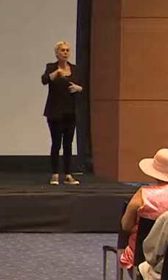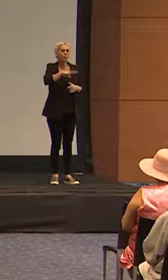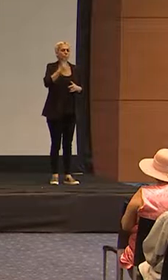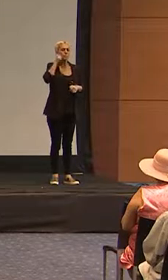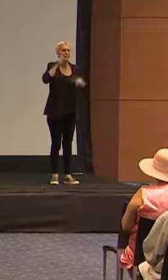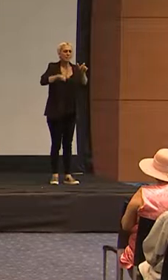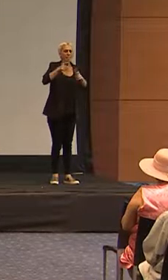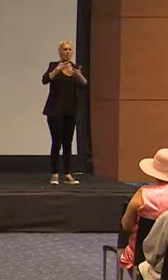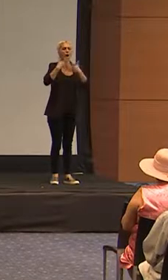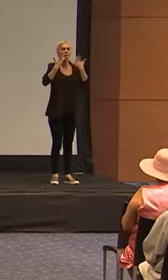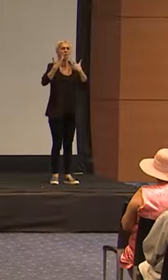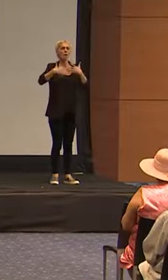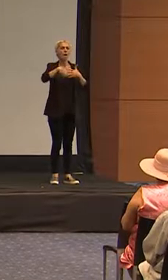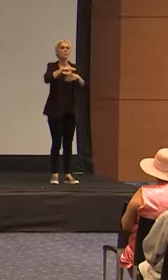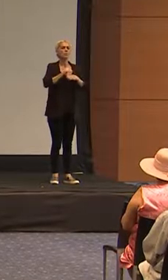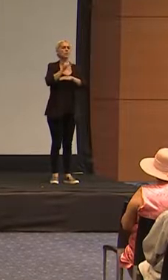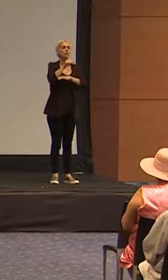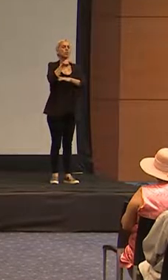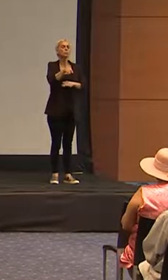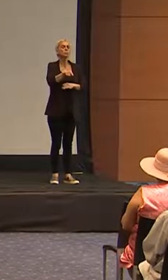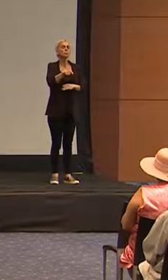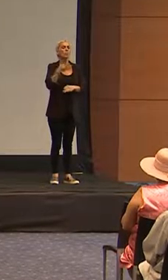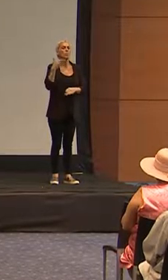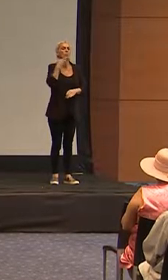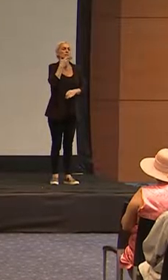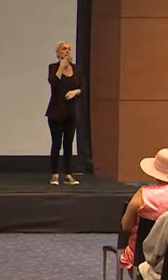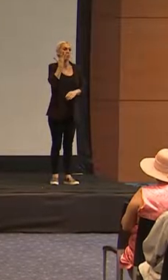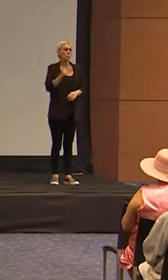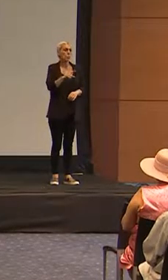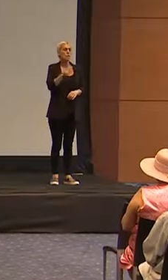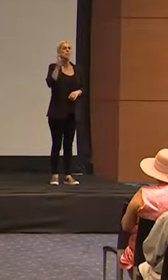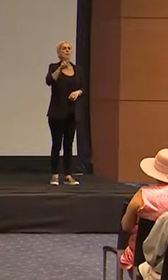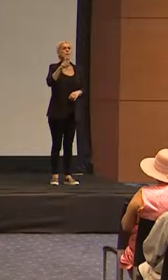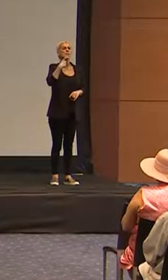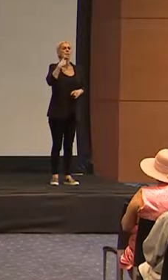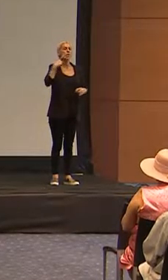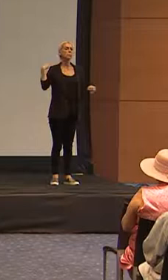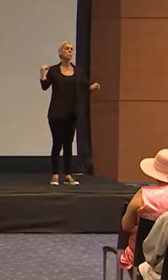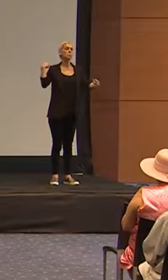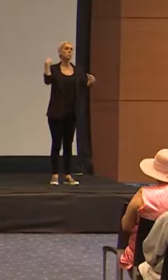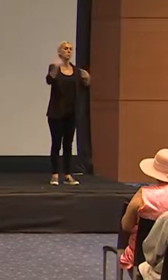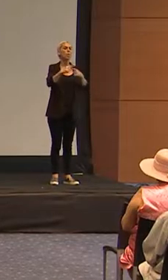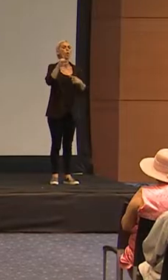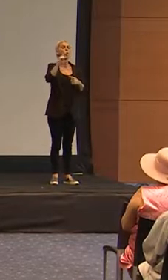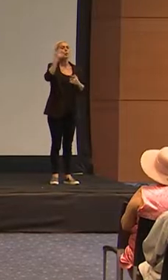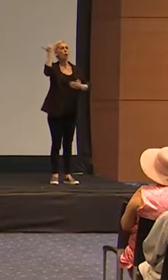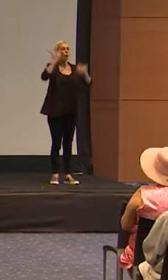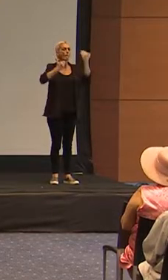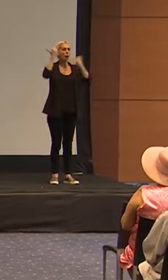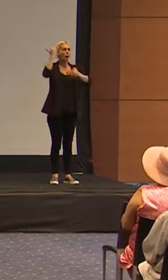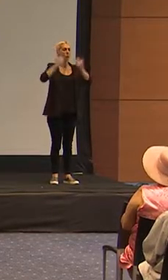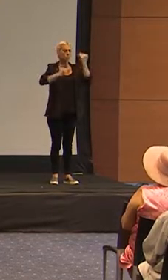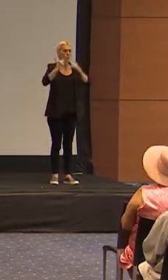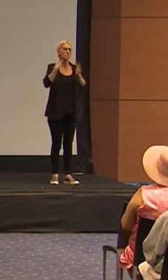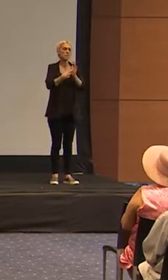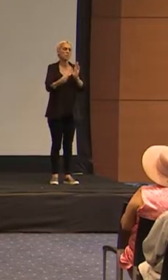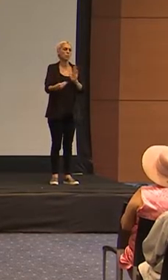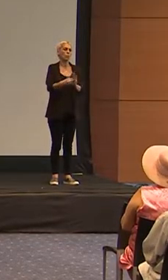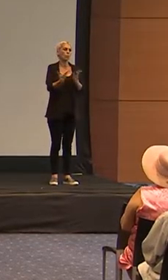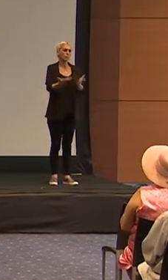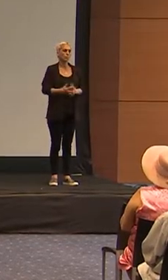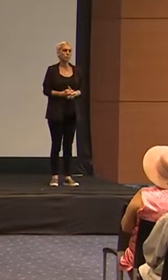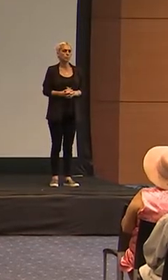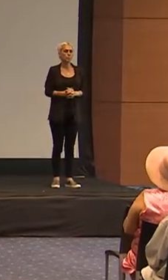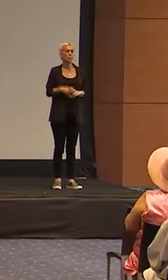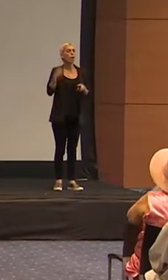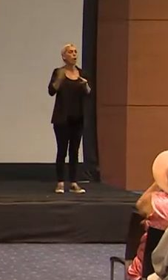we can change the life of these organisms and for the last eight years we have been calling